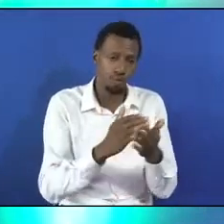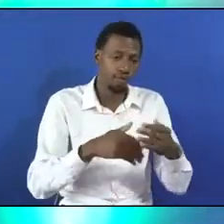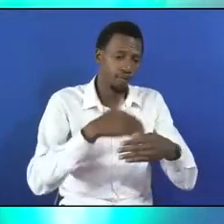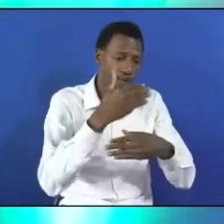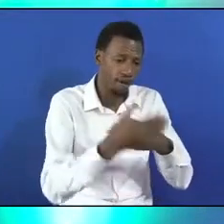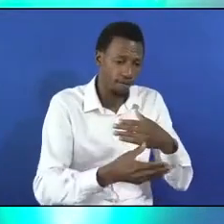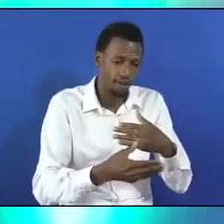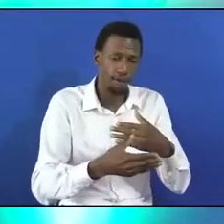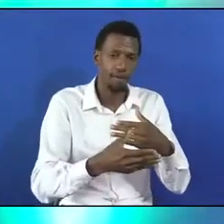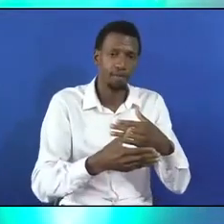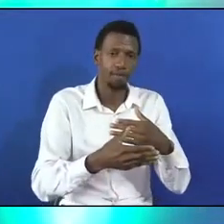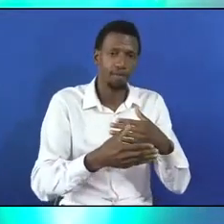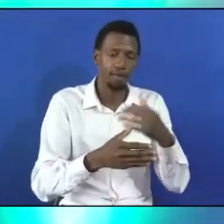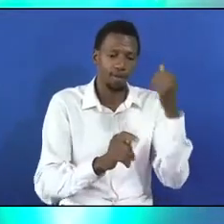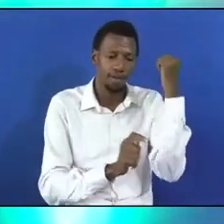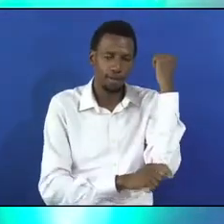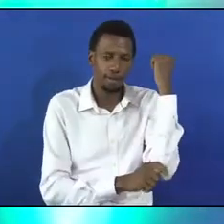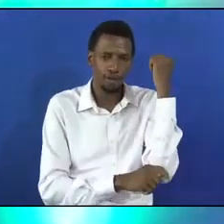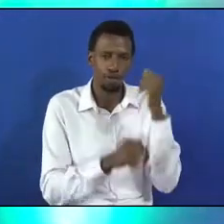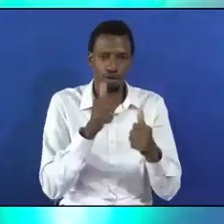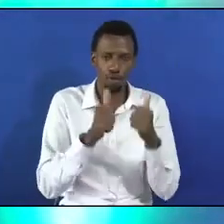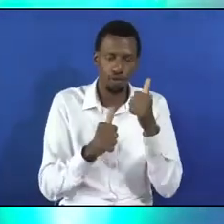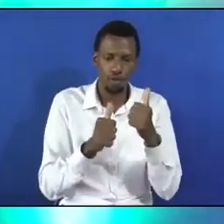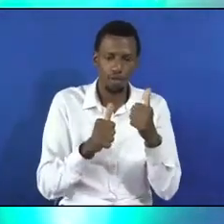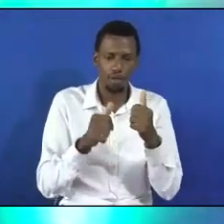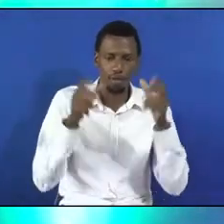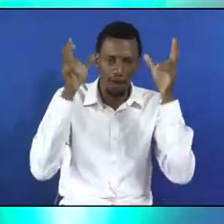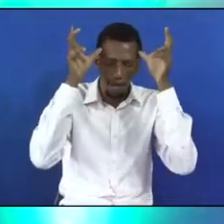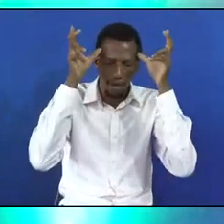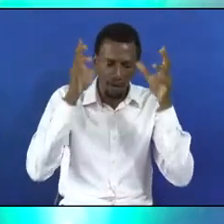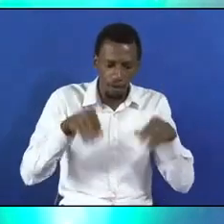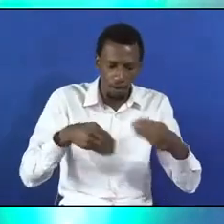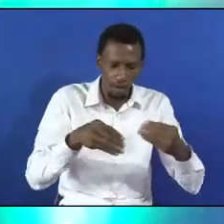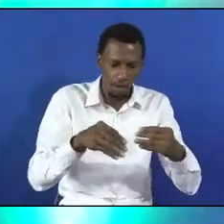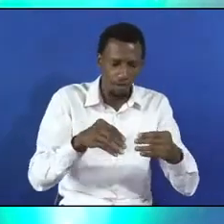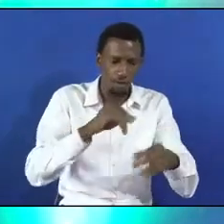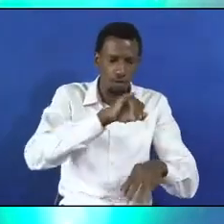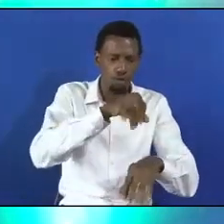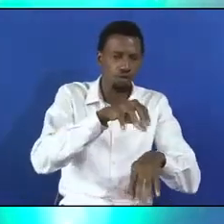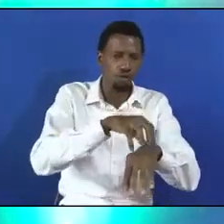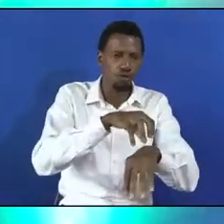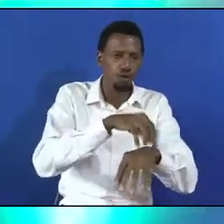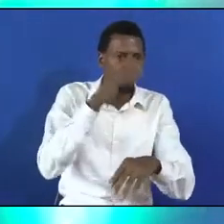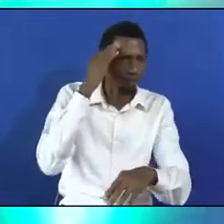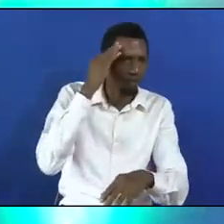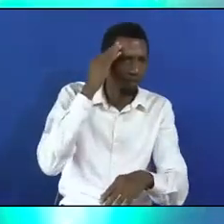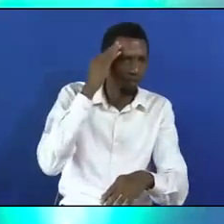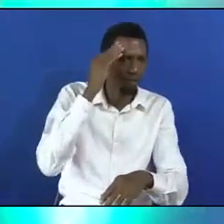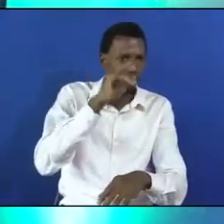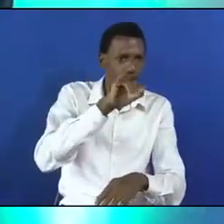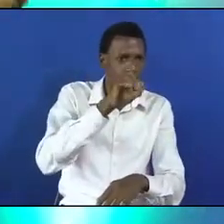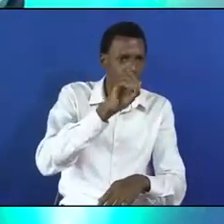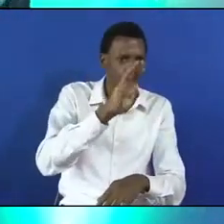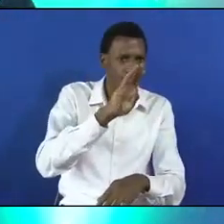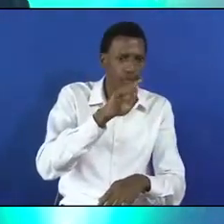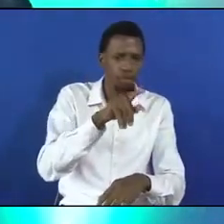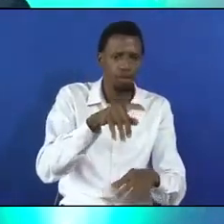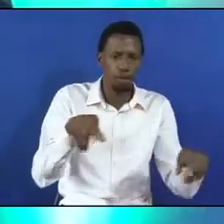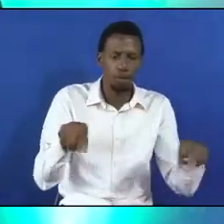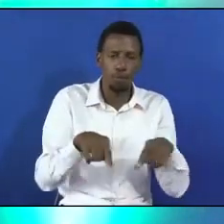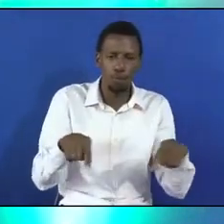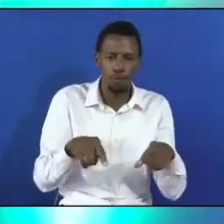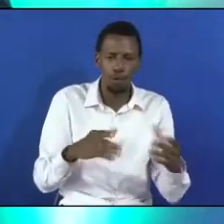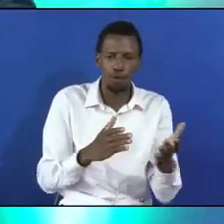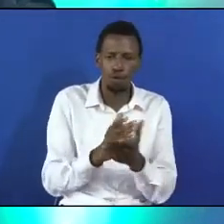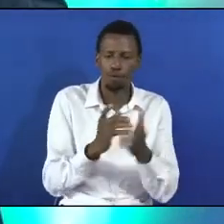to Job, he stood in his ground. He was not shaken by those temptations that Job